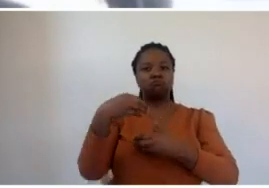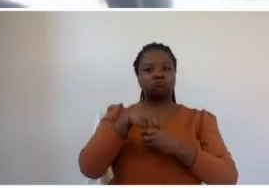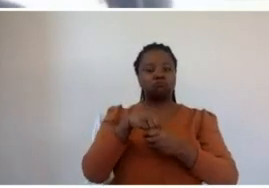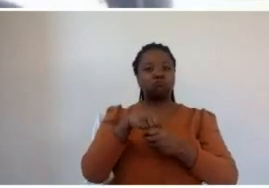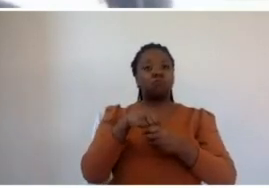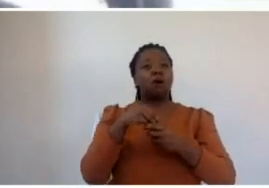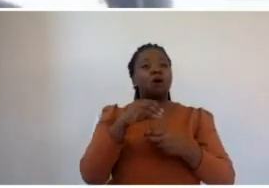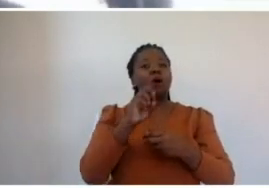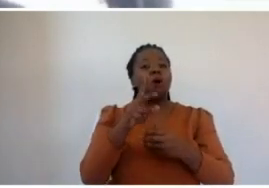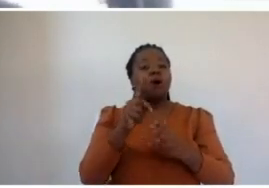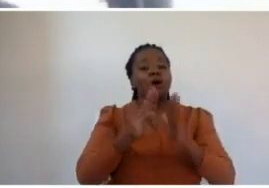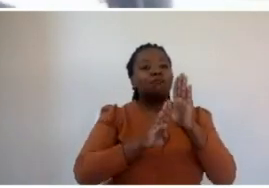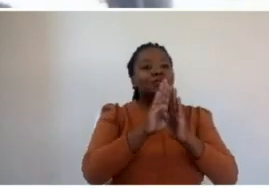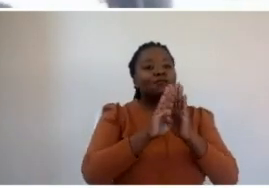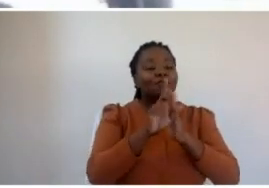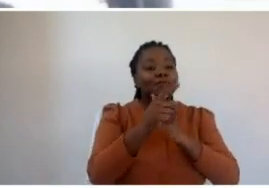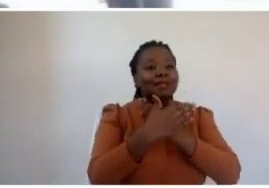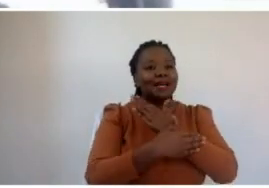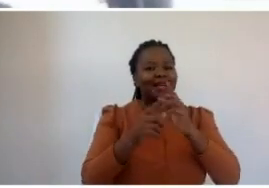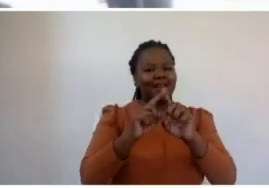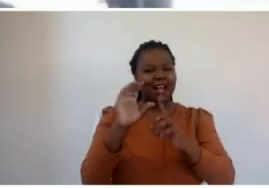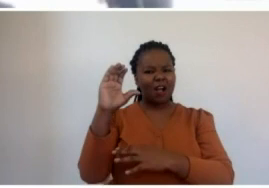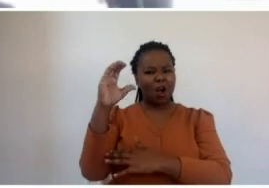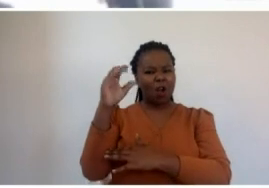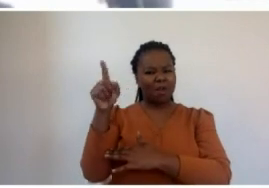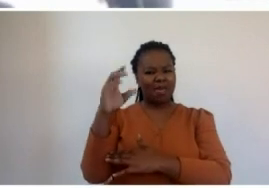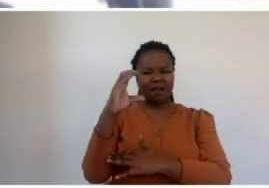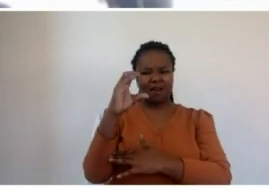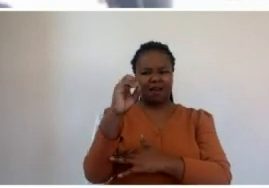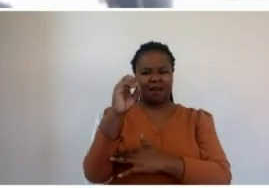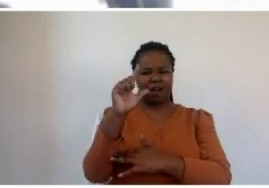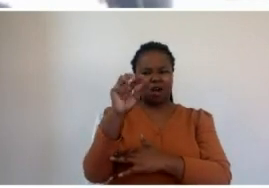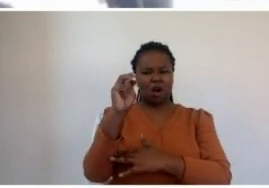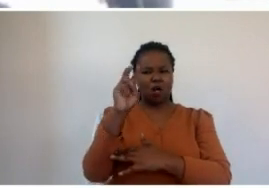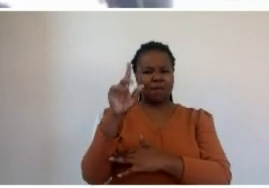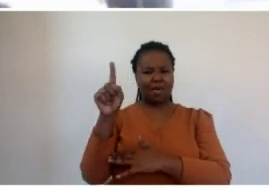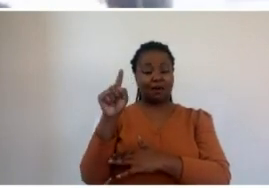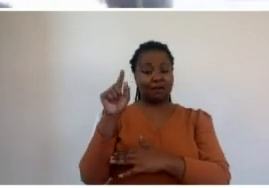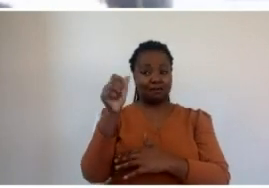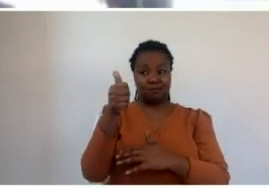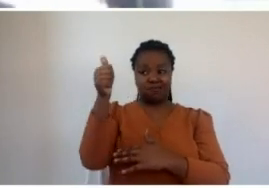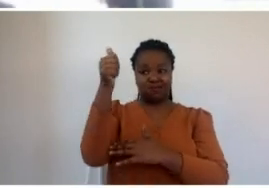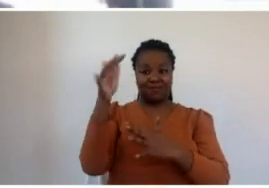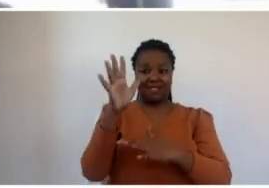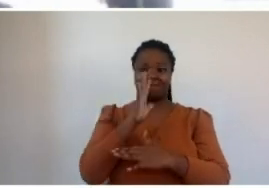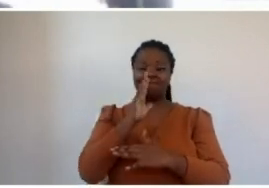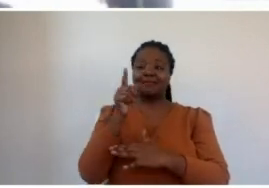And Colombia, and it's wonderful to speak after the minister from Colombia, Colombia is one of those most